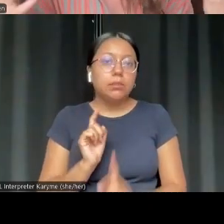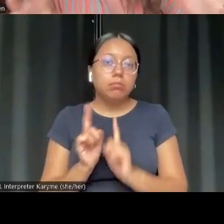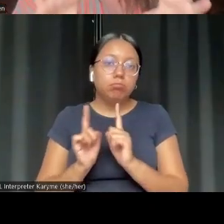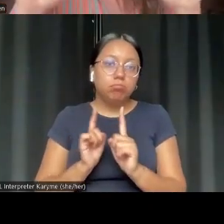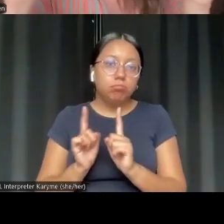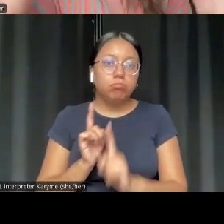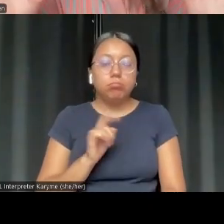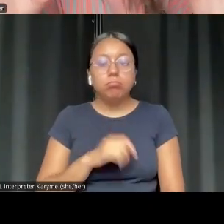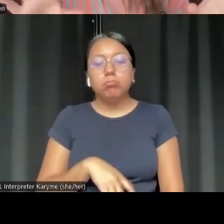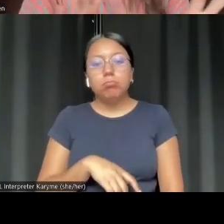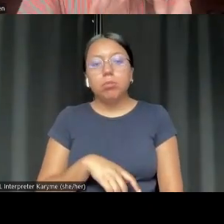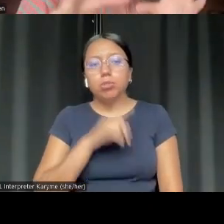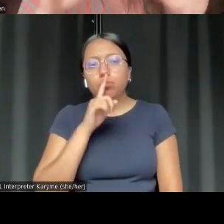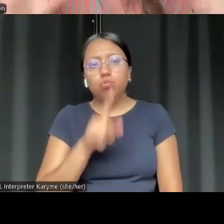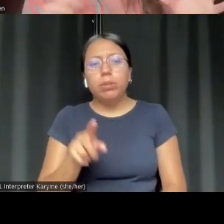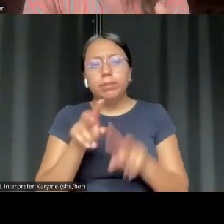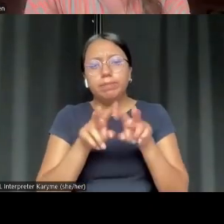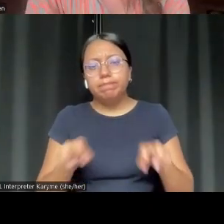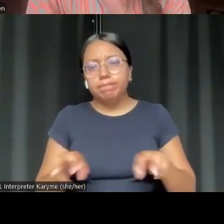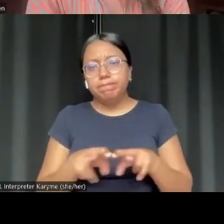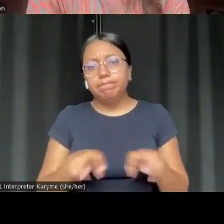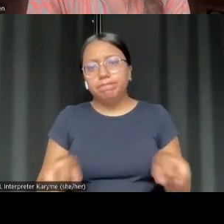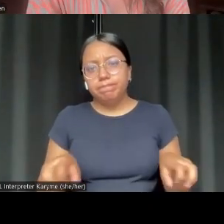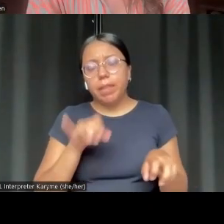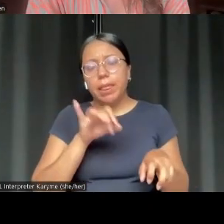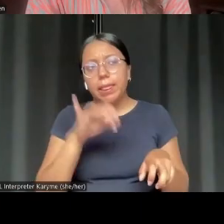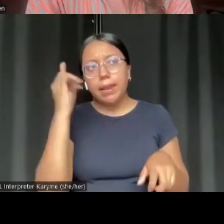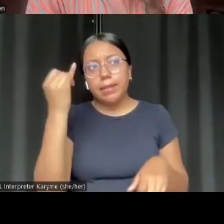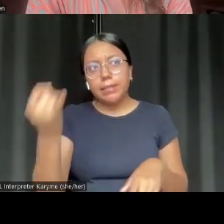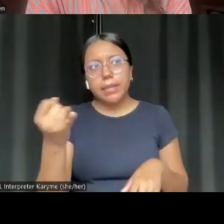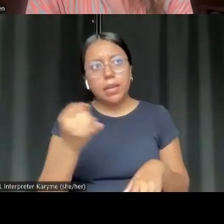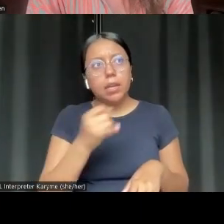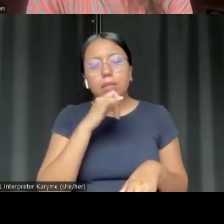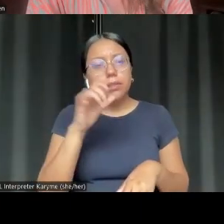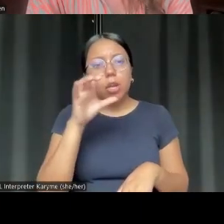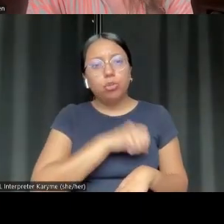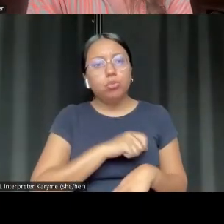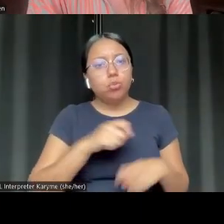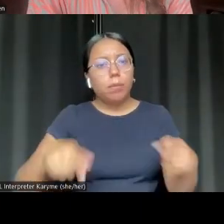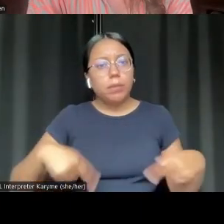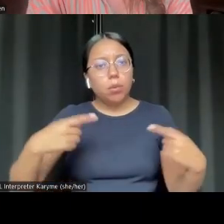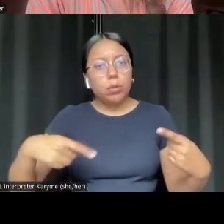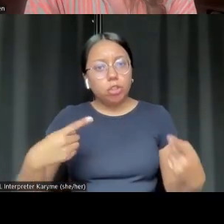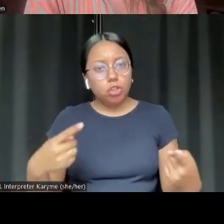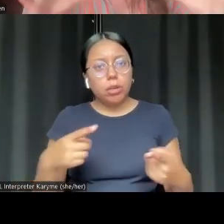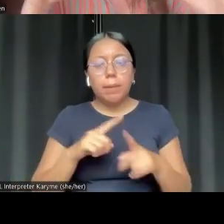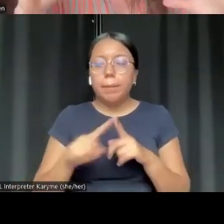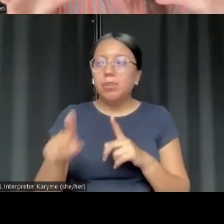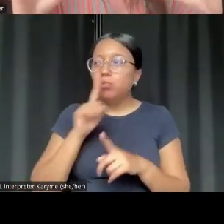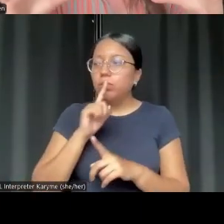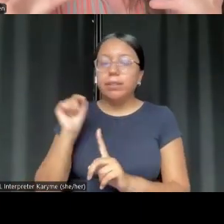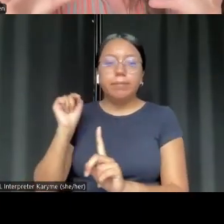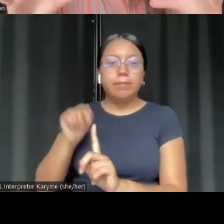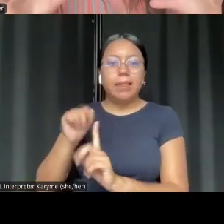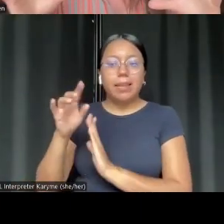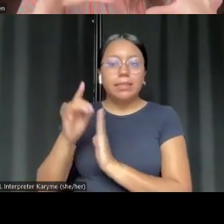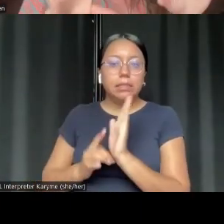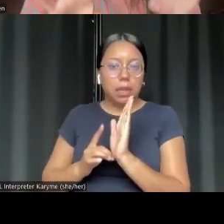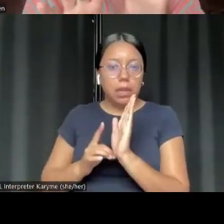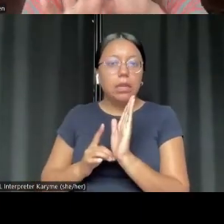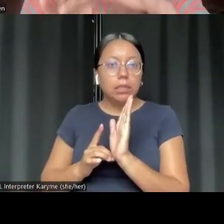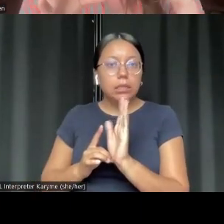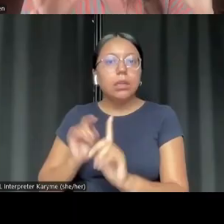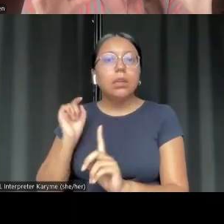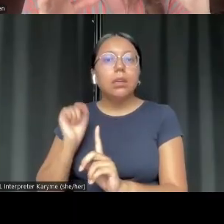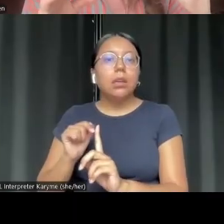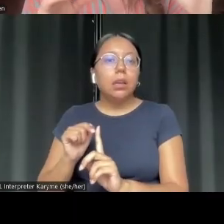in general. Let's not assume a wheelchair. Let's do some redesign. Full stops. On the left is an image of a blue and white circle that's got a